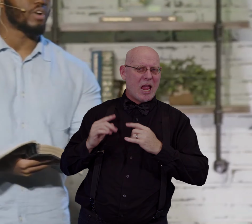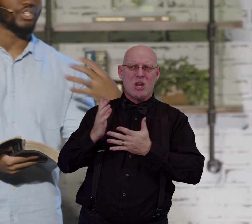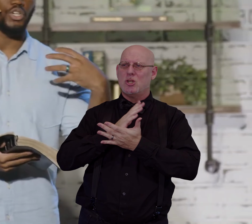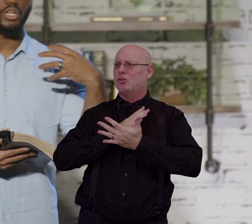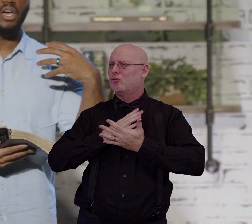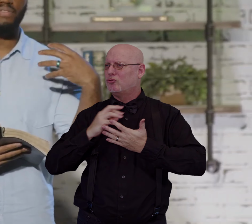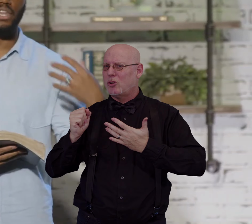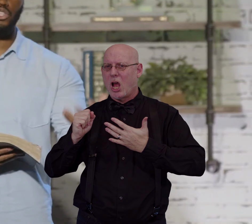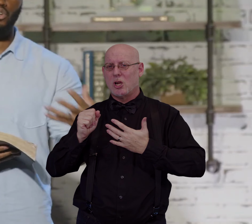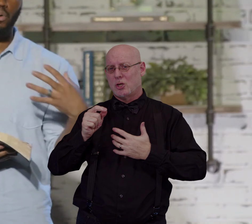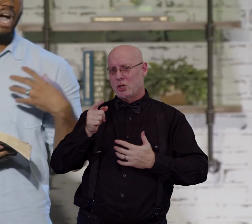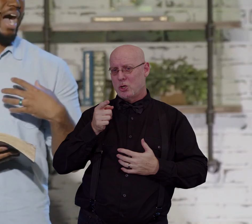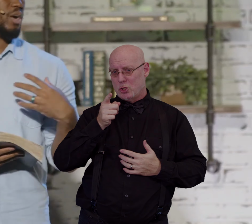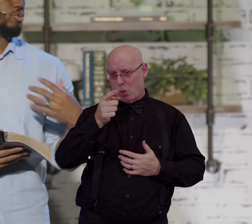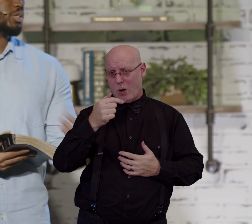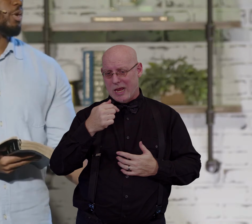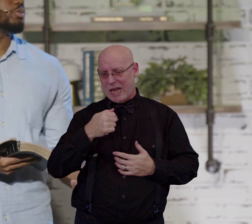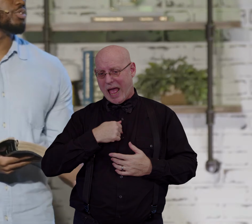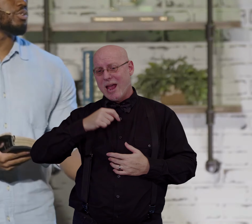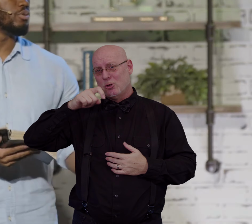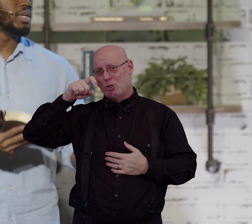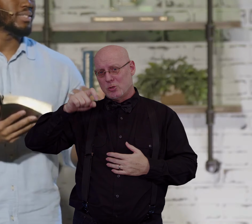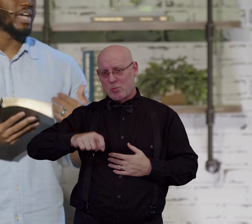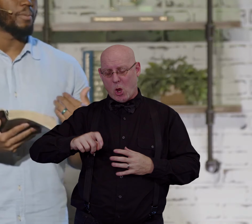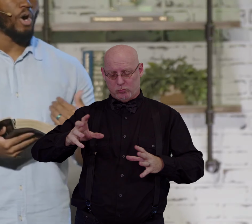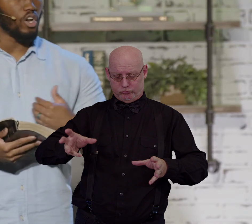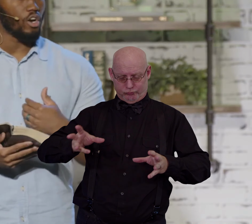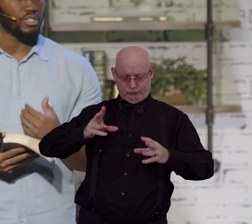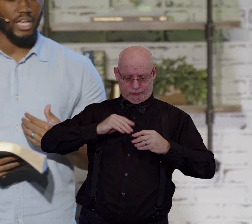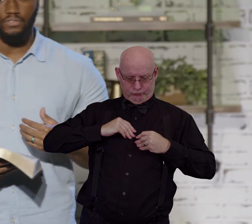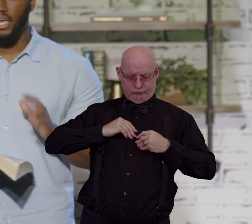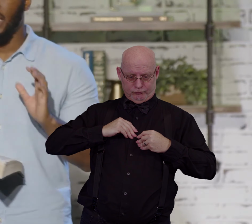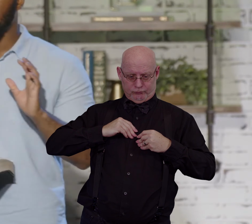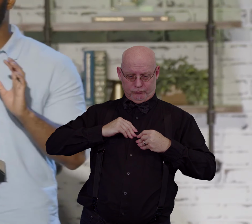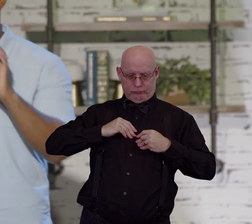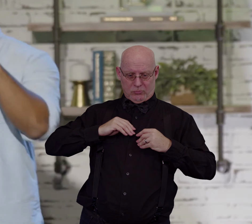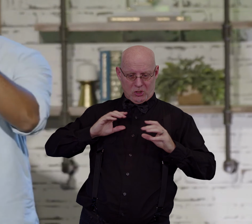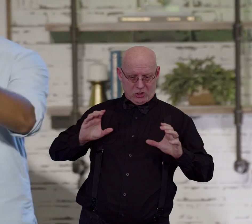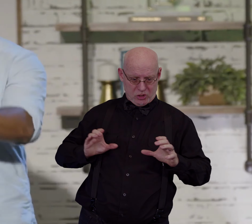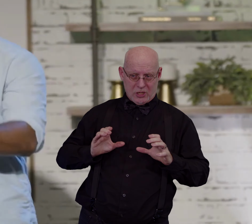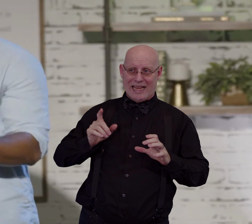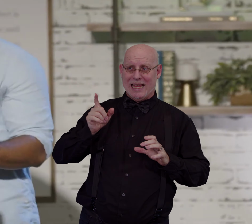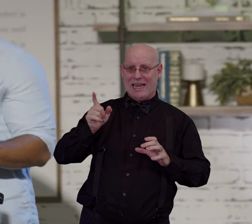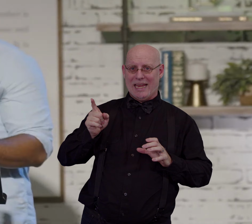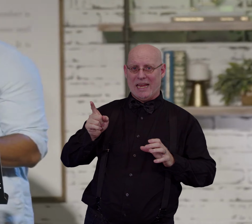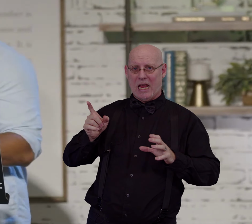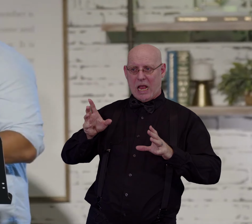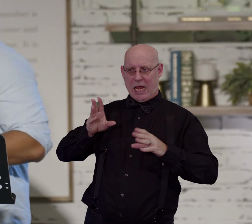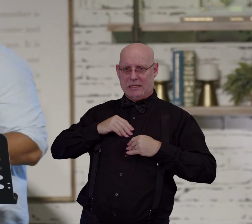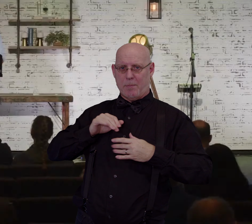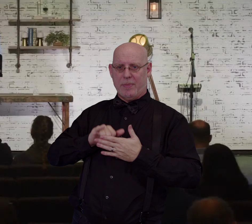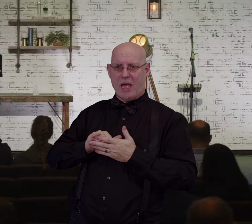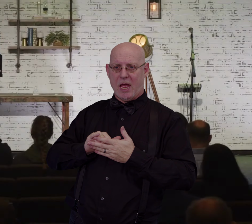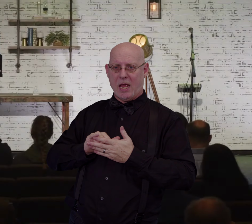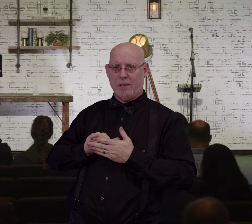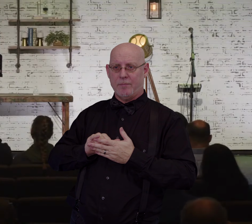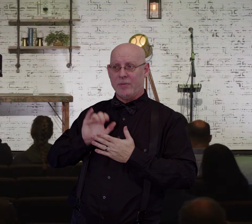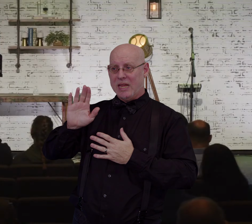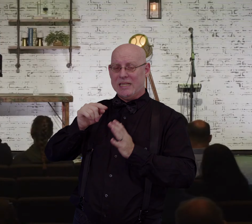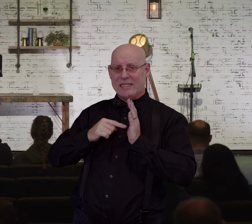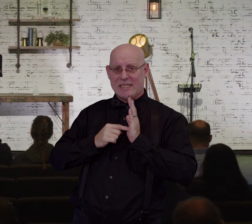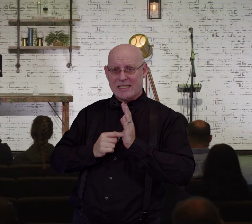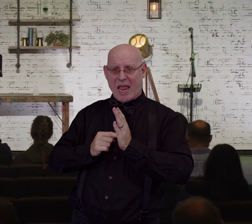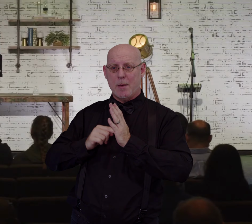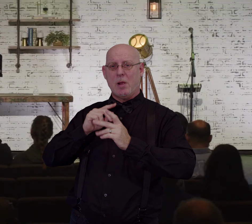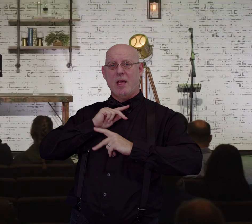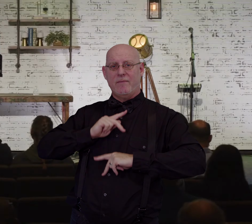of the destruction that you and I were supposed to take upon ourselves, he bore that. And so in his example,